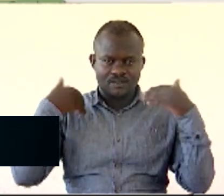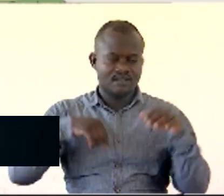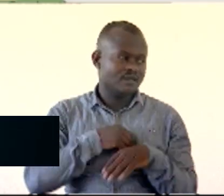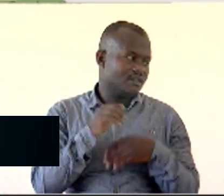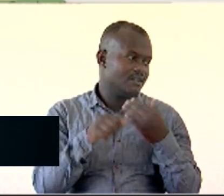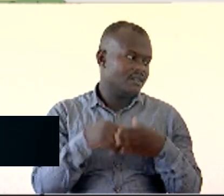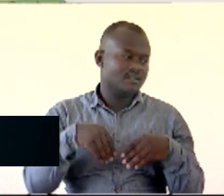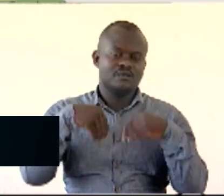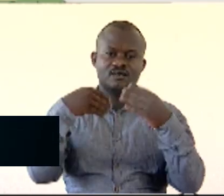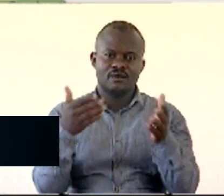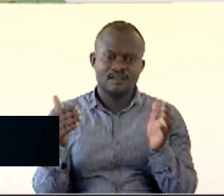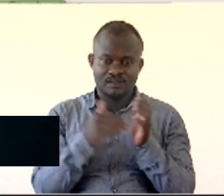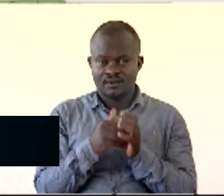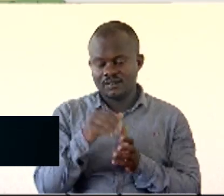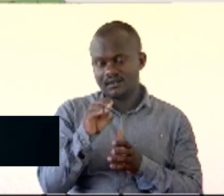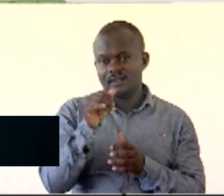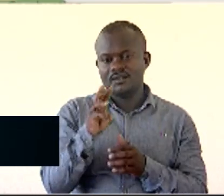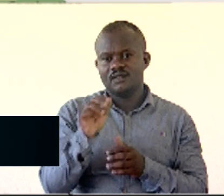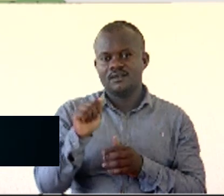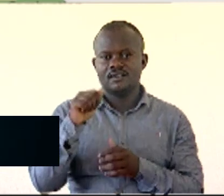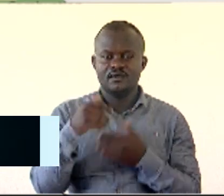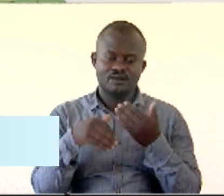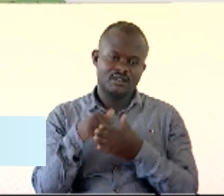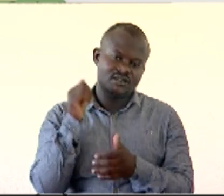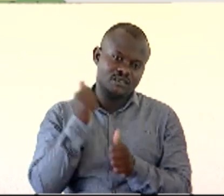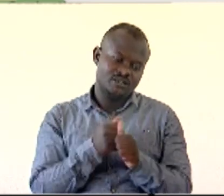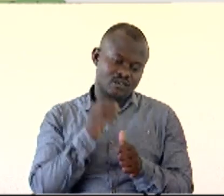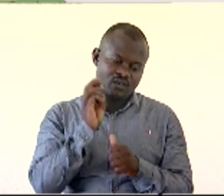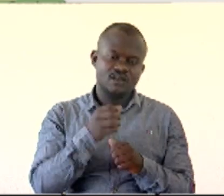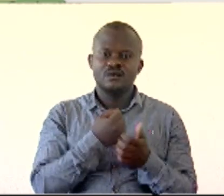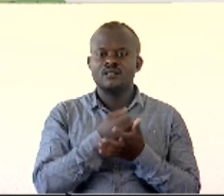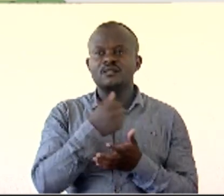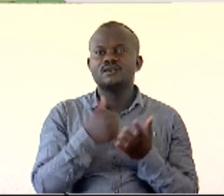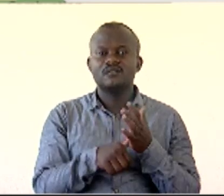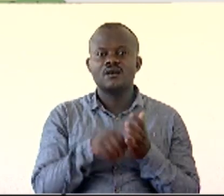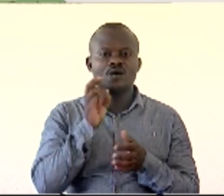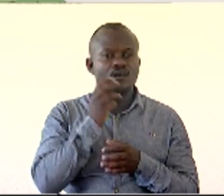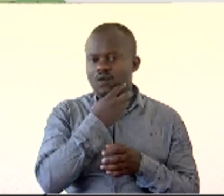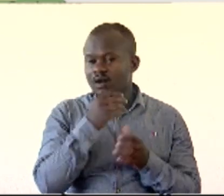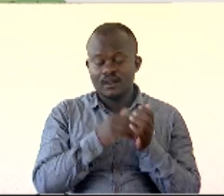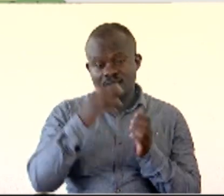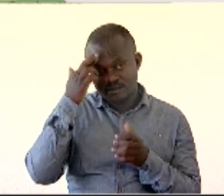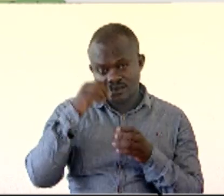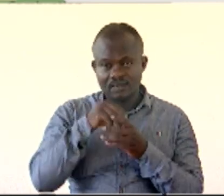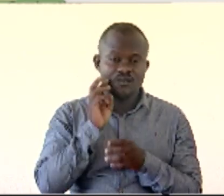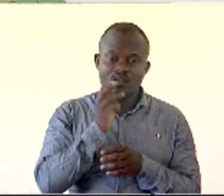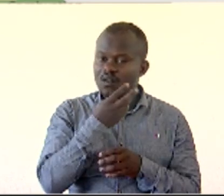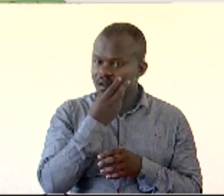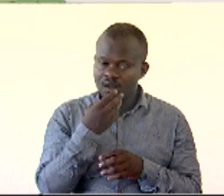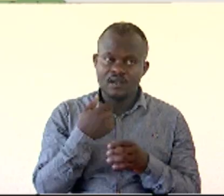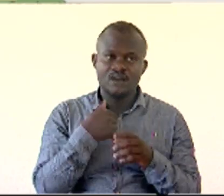produce garbage and sewage, which will contaminate water. And remember, in water, we have